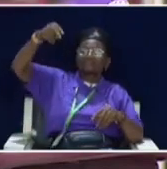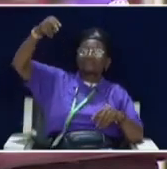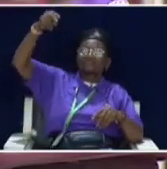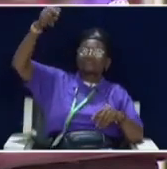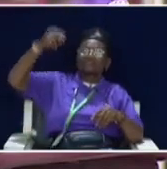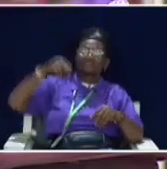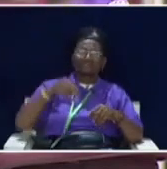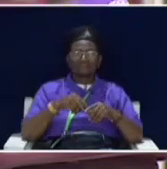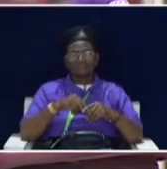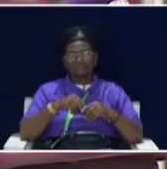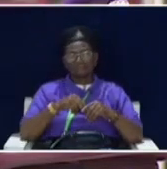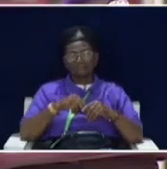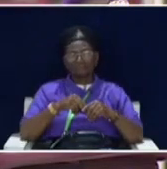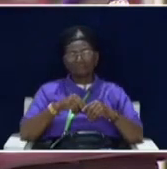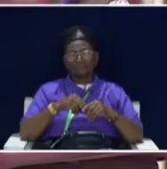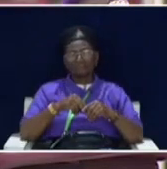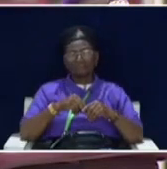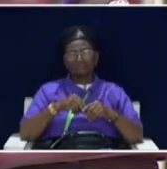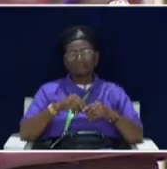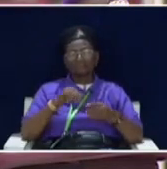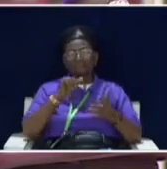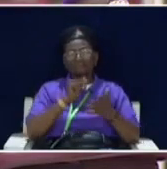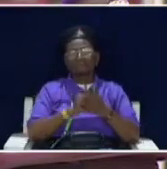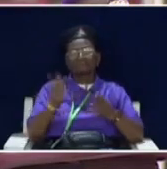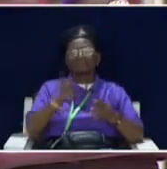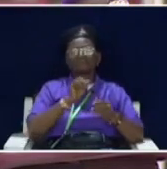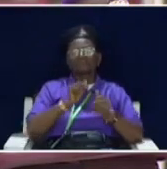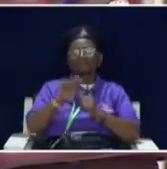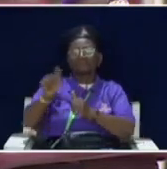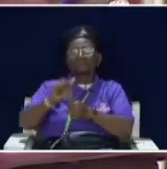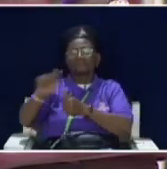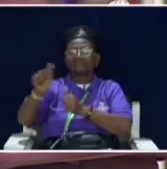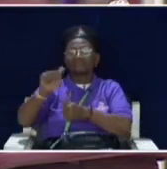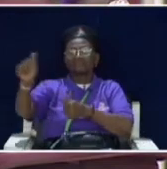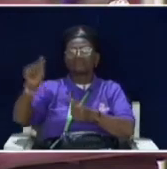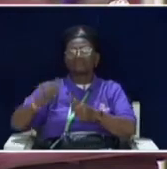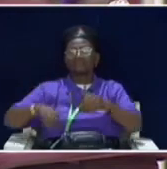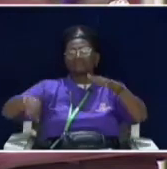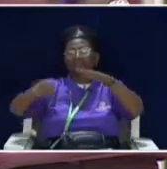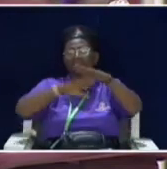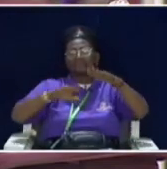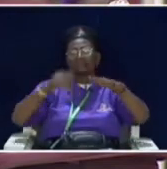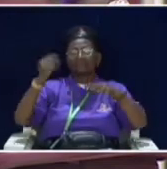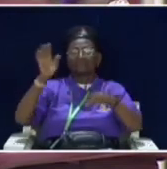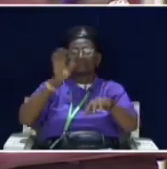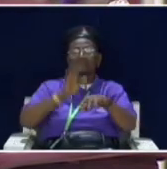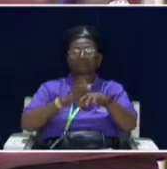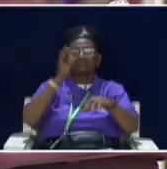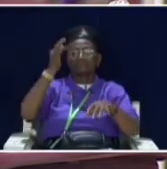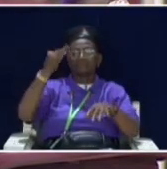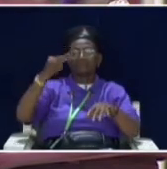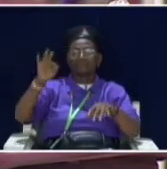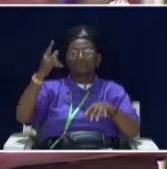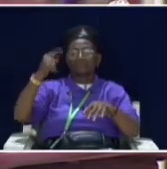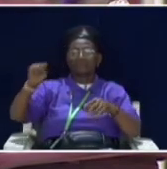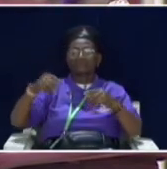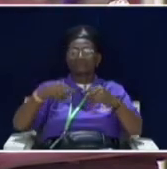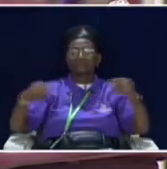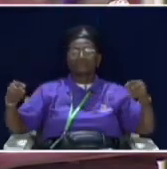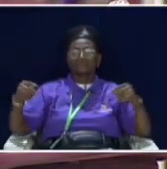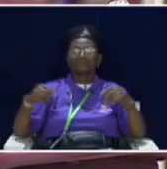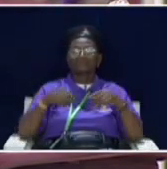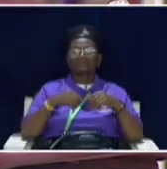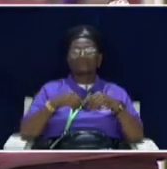bege. That you are far, far beyond the touch of the enemy. Pe ipa ota o le kan